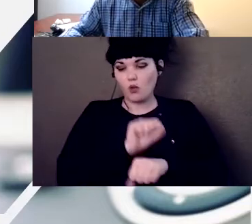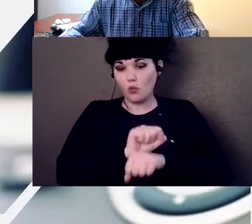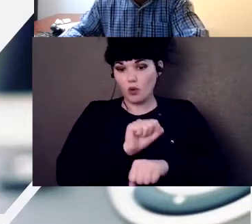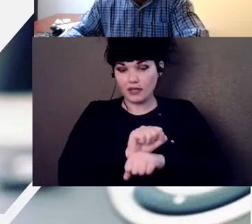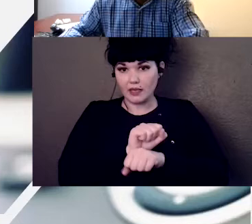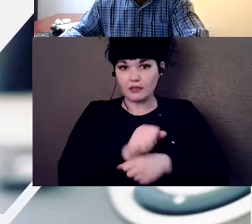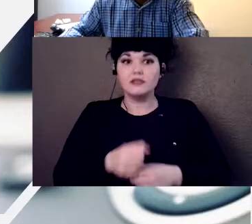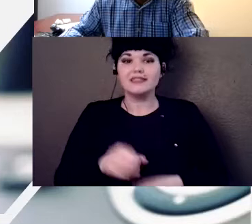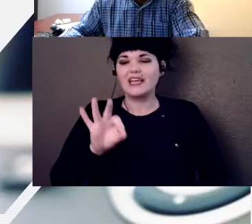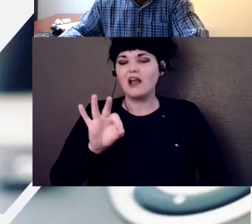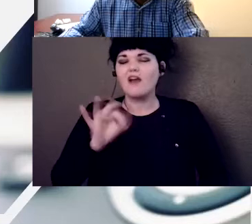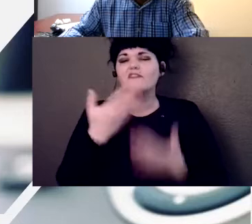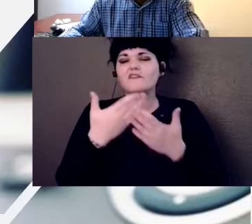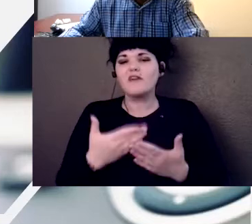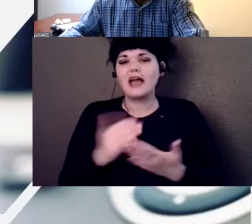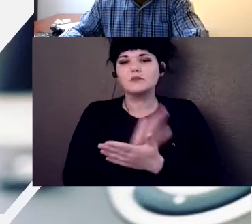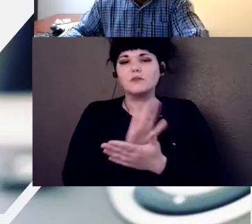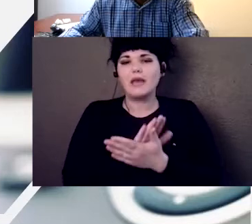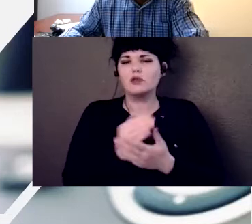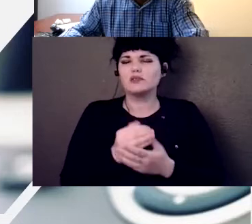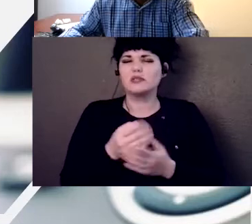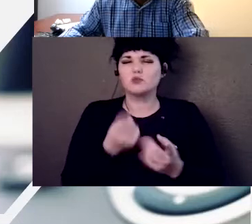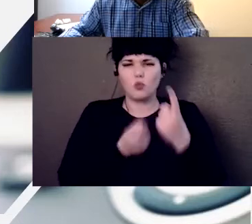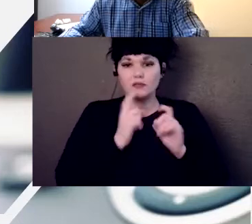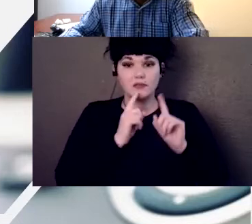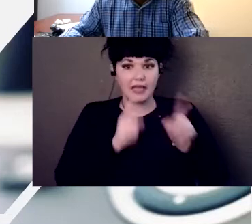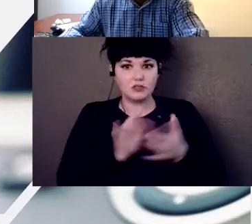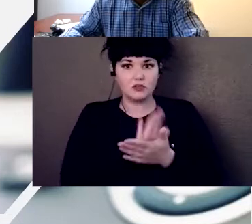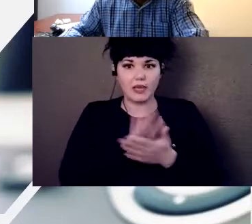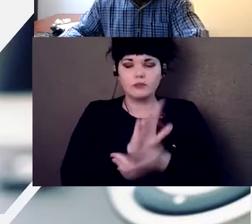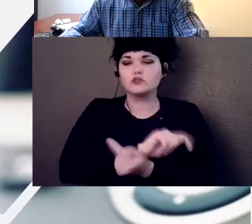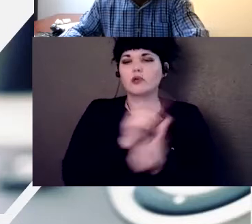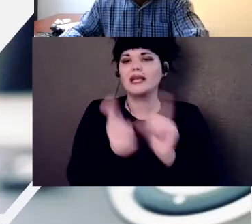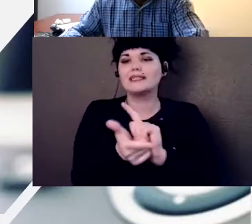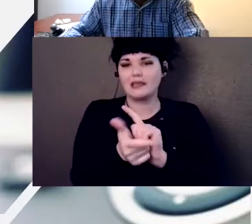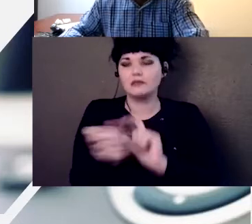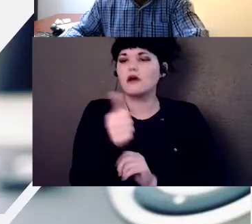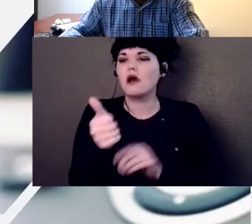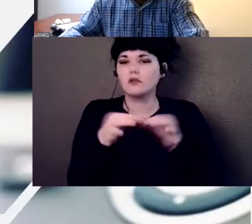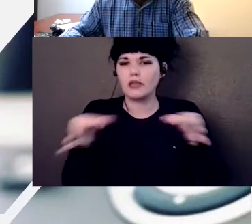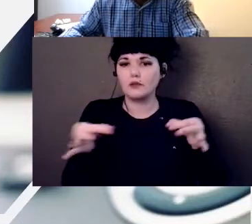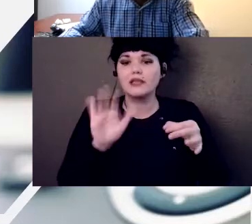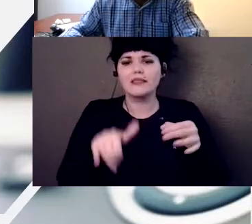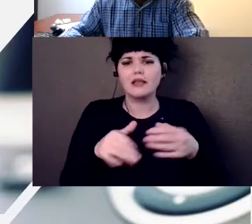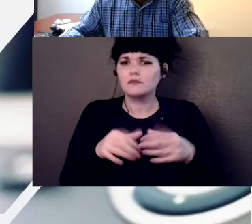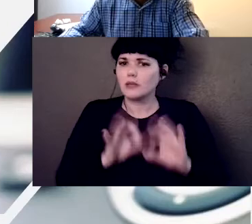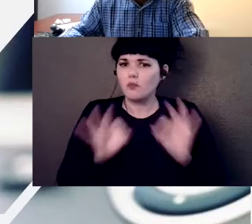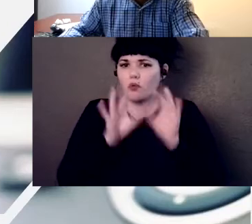sheets translated into other languages so that important information contained in our fact sheets are also accessible to